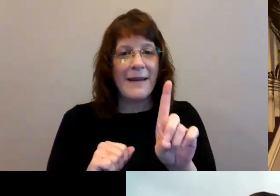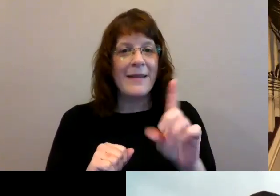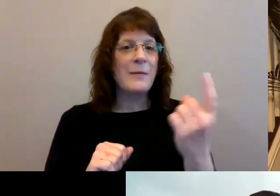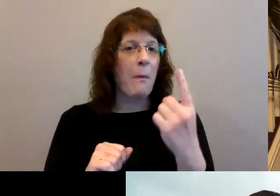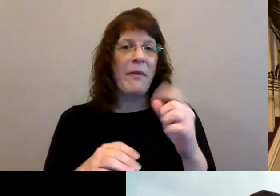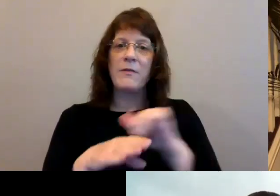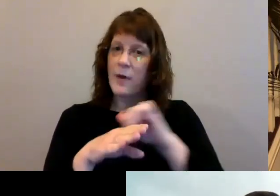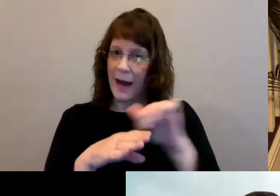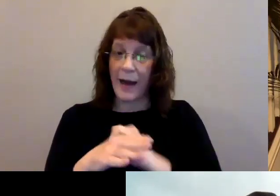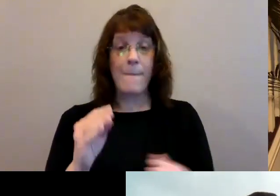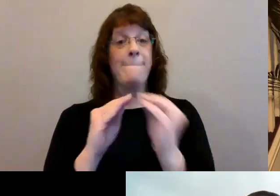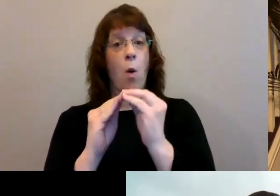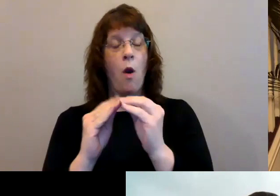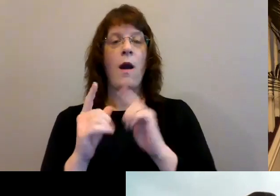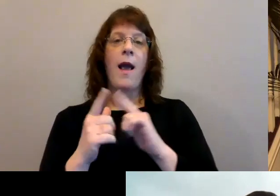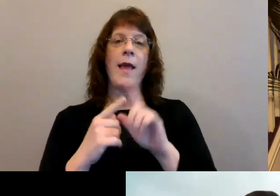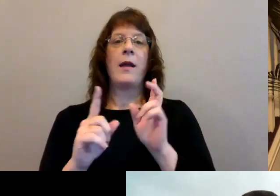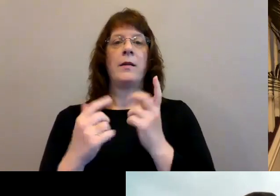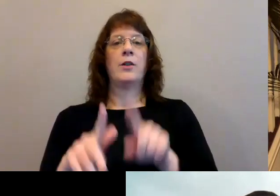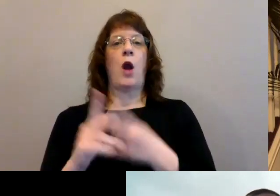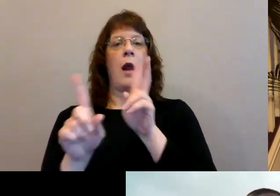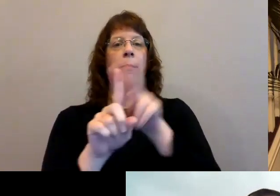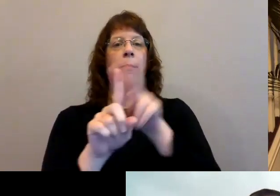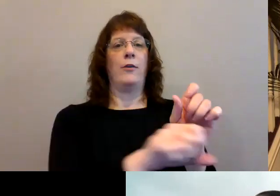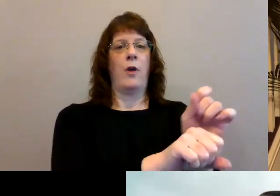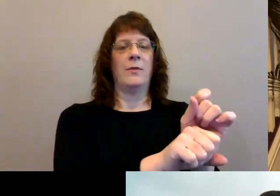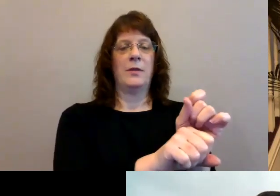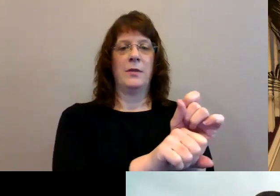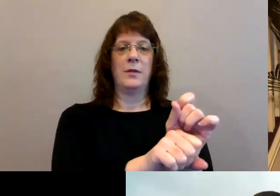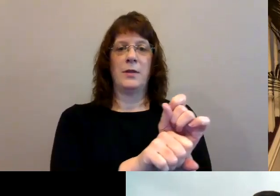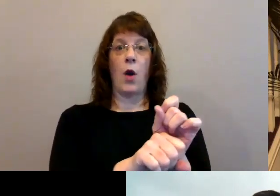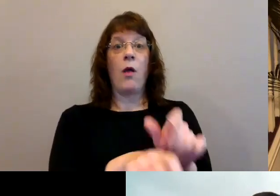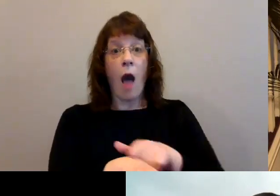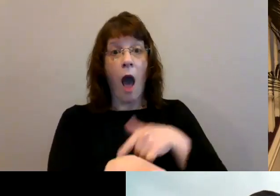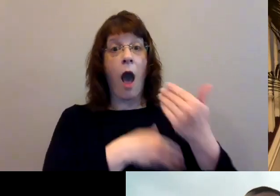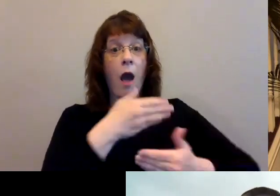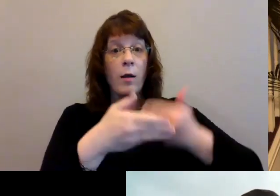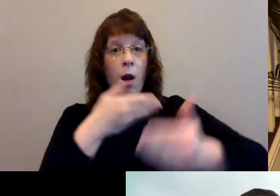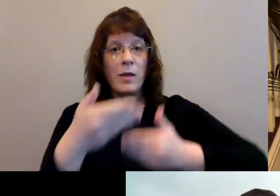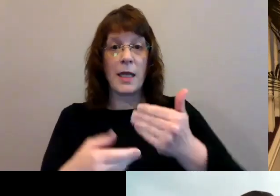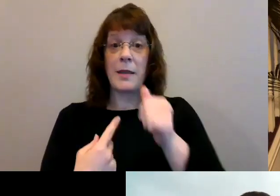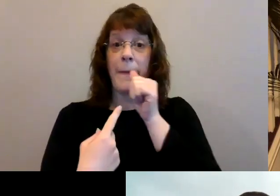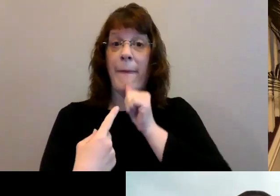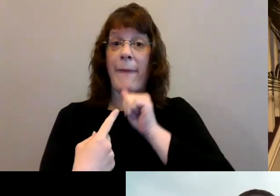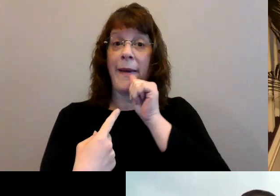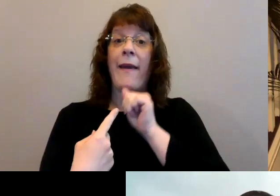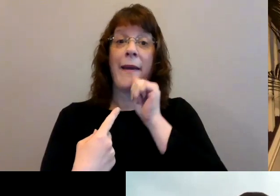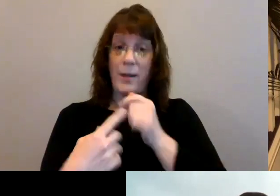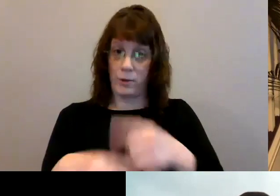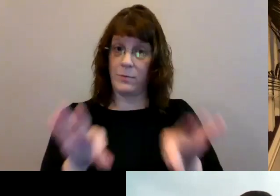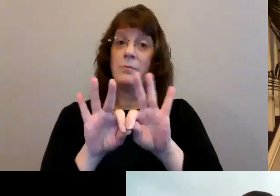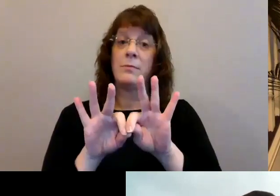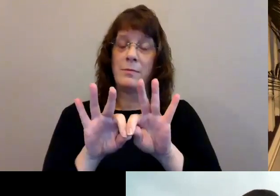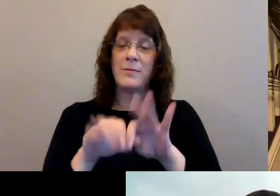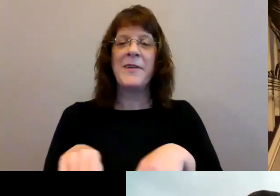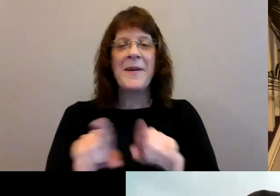training. And then you'll start applying for jobs. So like it's a long process. So one, you have to be patient. and I think it's important